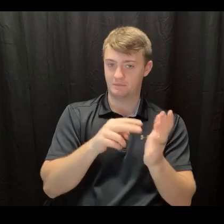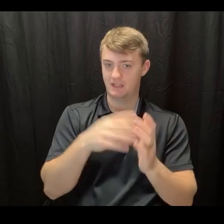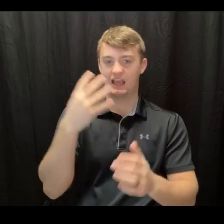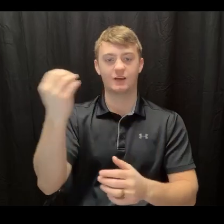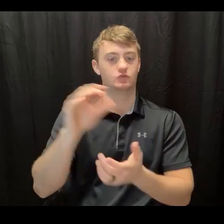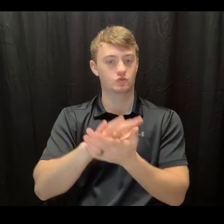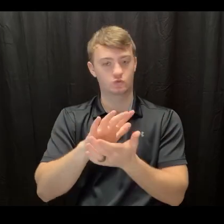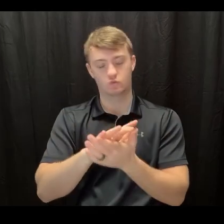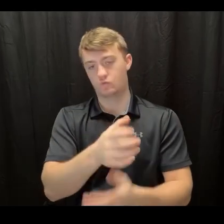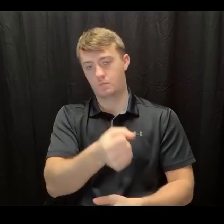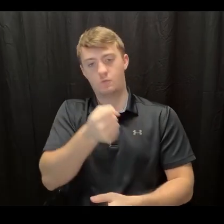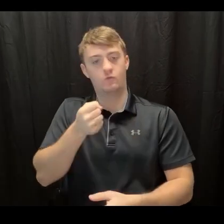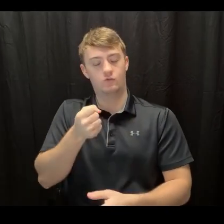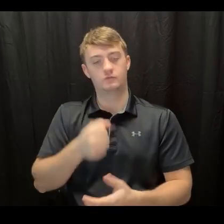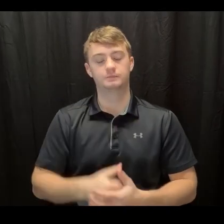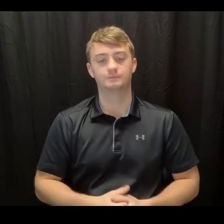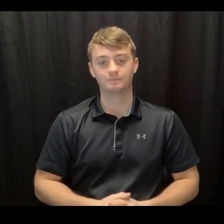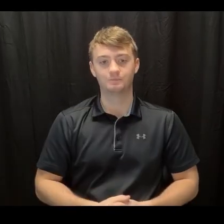an out-of-school removal.